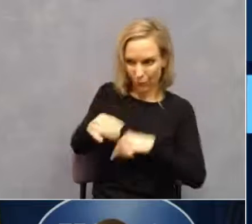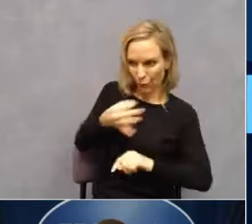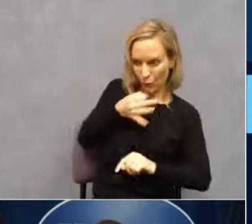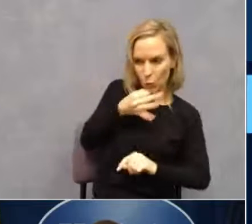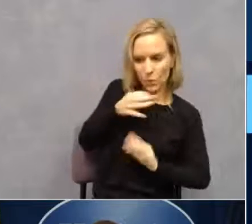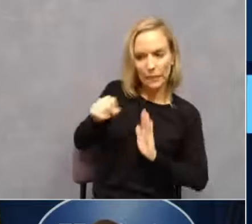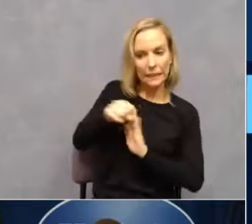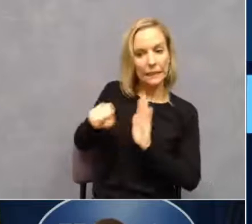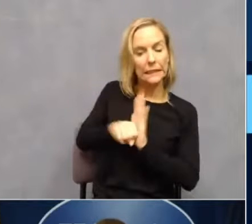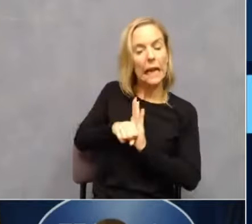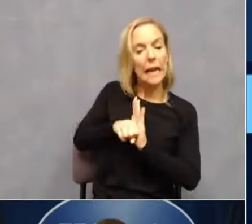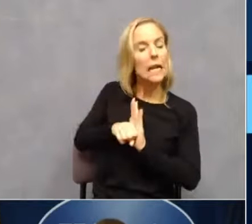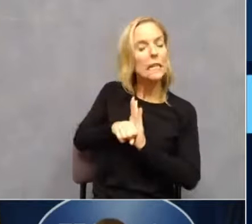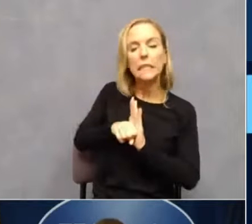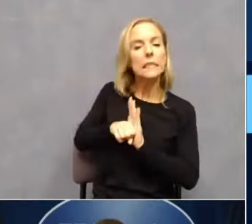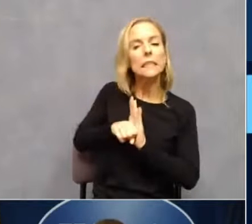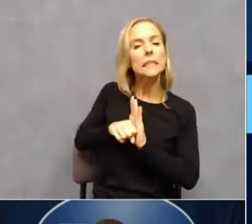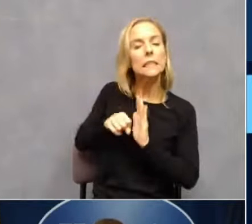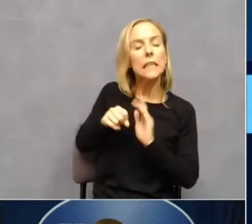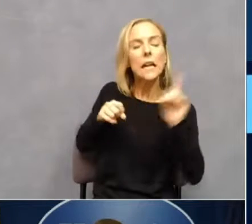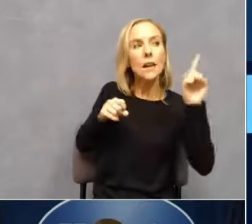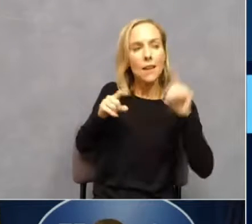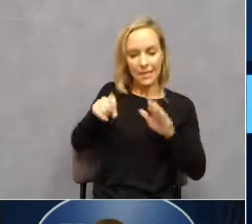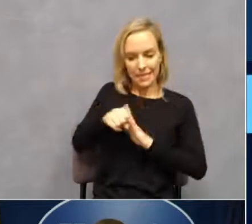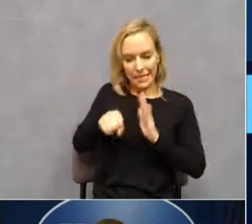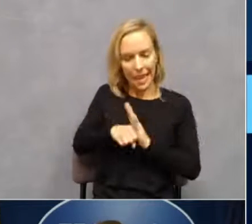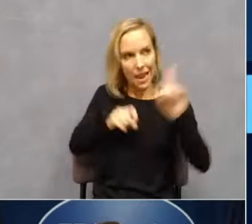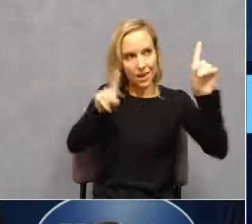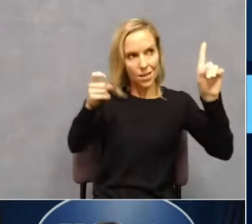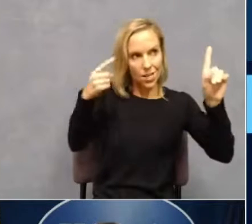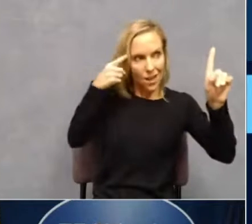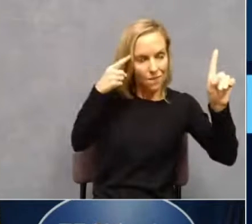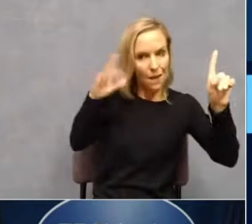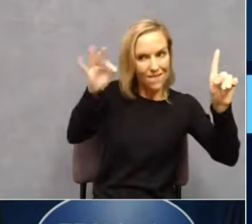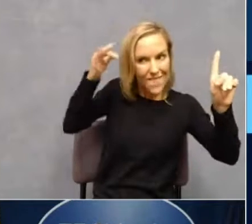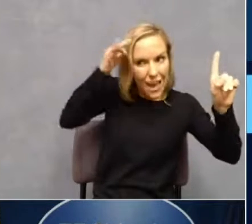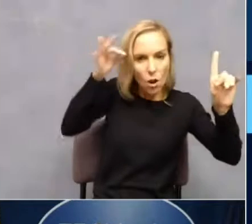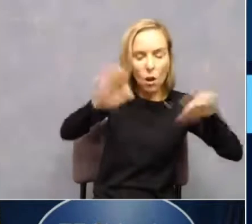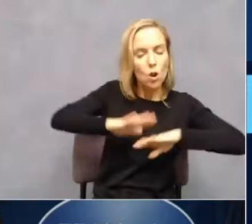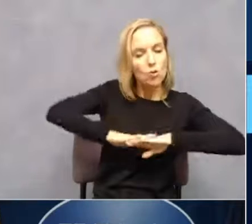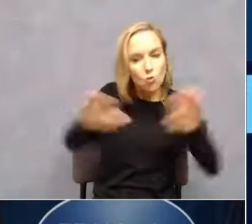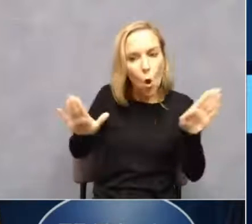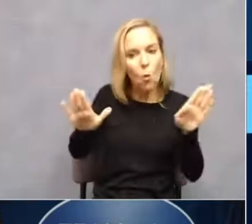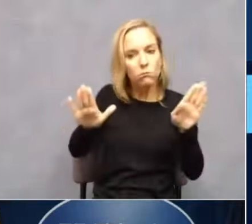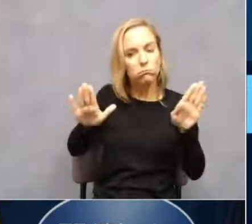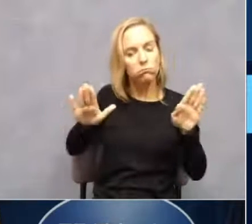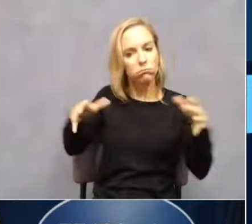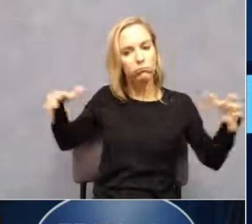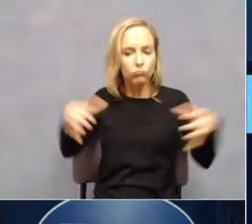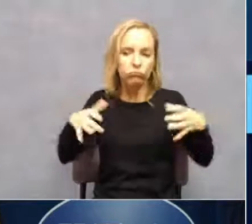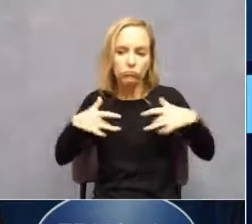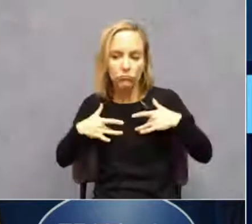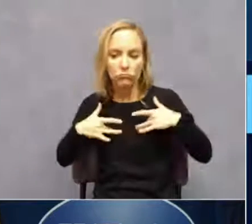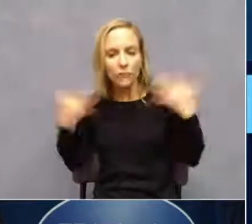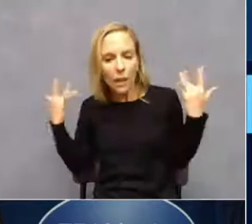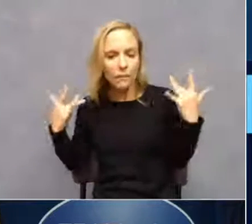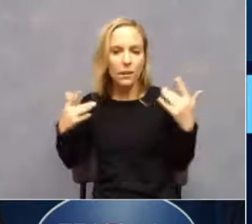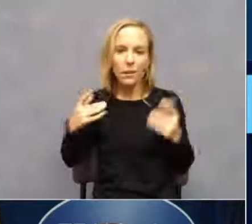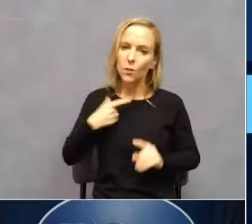the virus, the federal government believes you're spreading the virus. Don't spread the virus. We need your help.